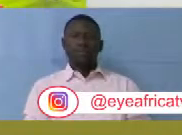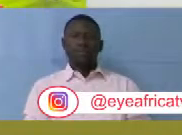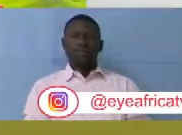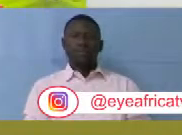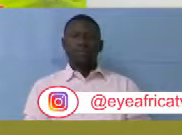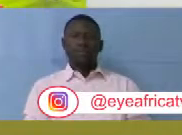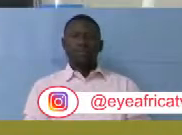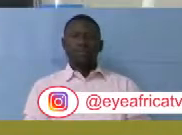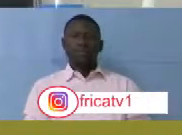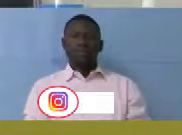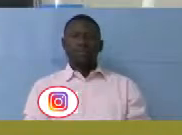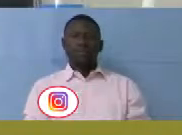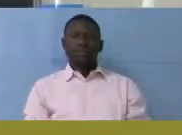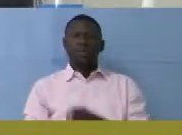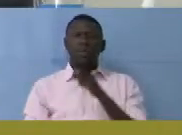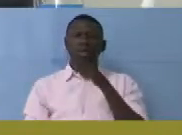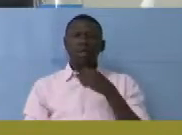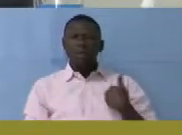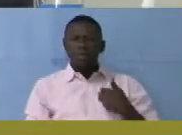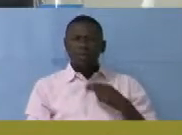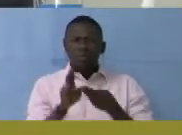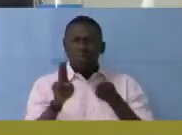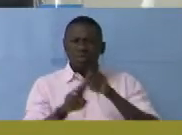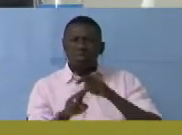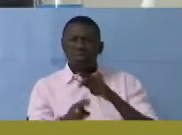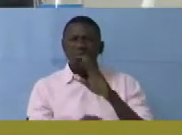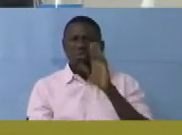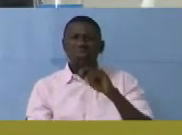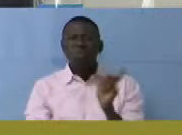kono. Reported for what? Yebole ni muna.